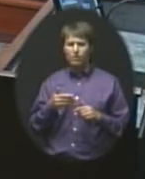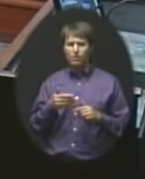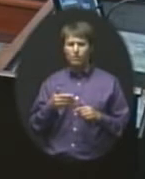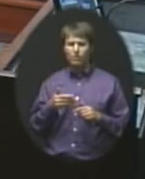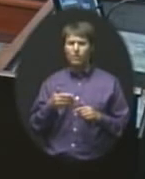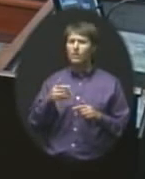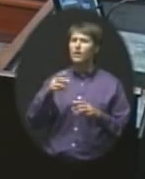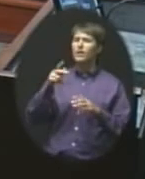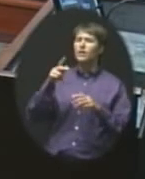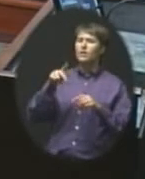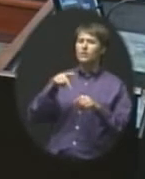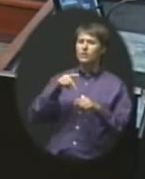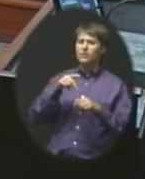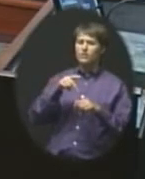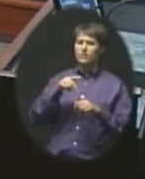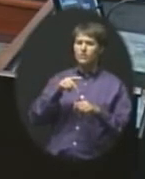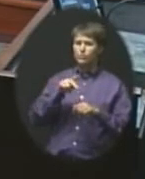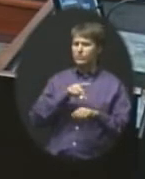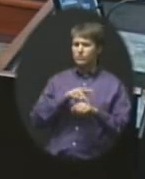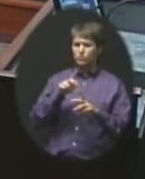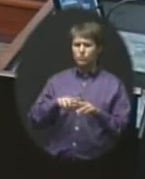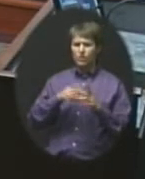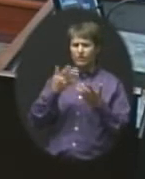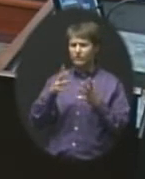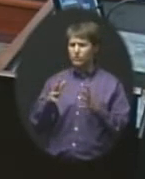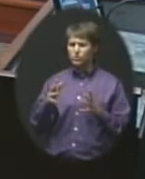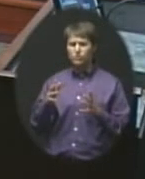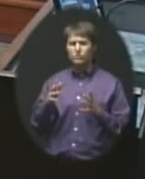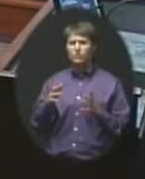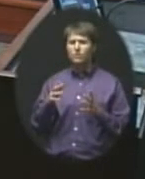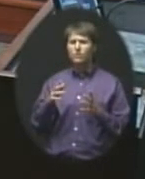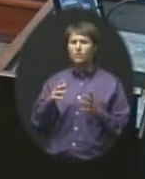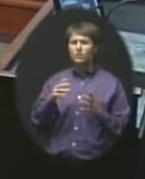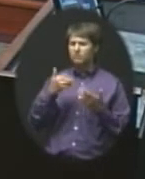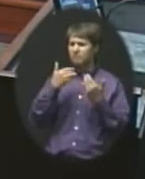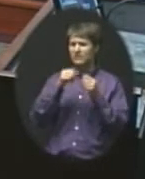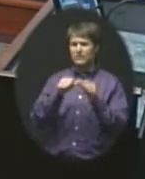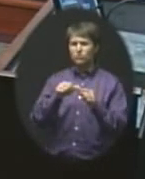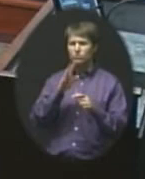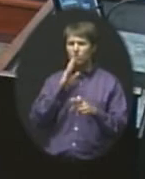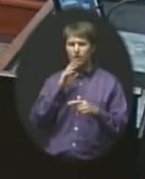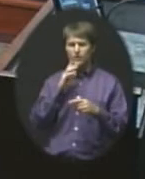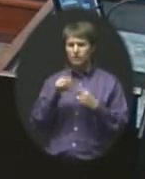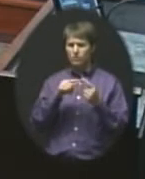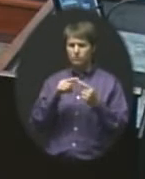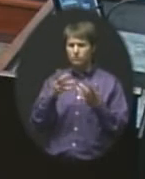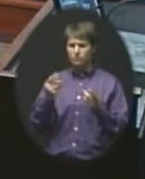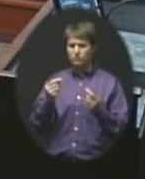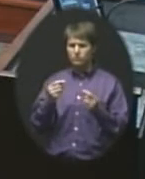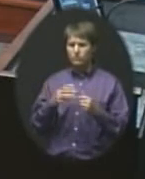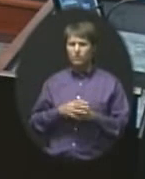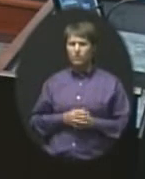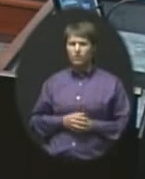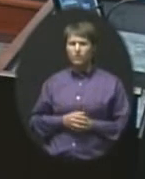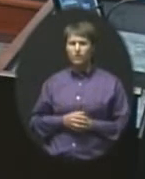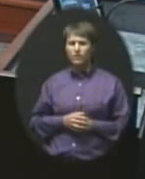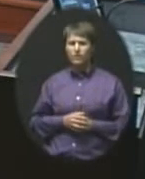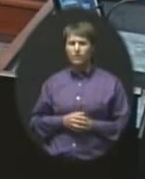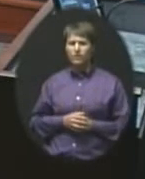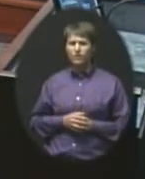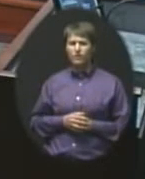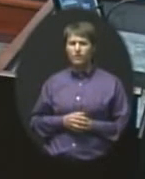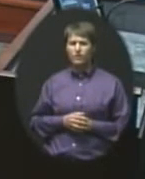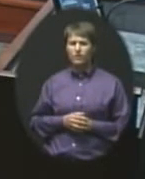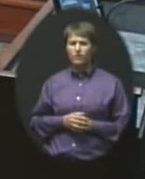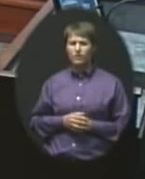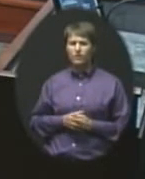the process start to finish. We're excited, and the community of these schools out there are really on board to work through it.